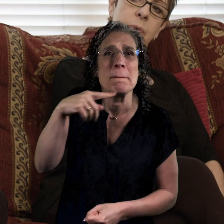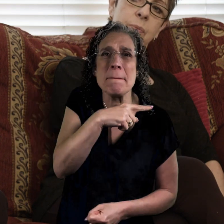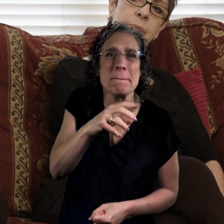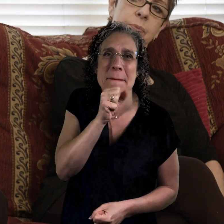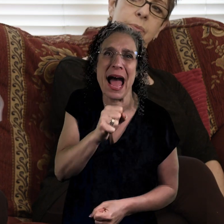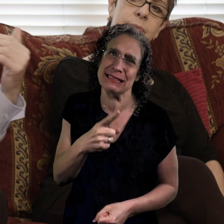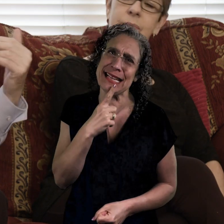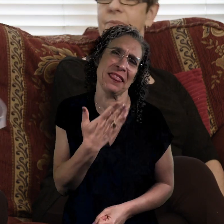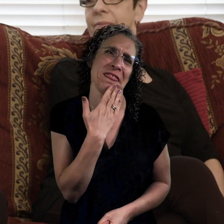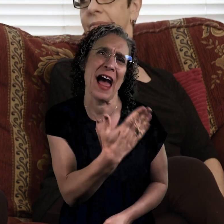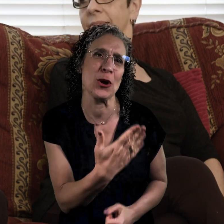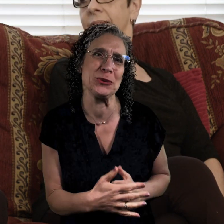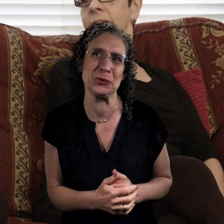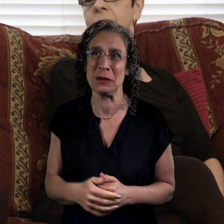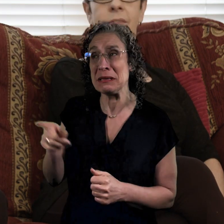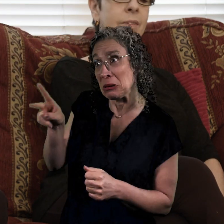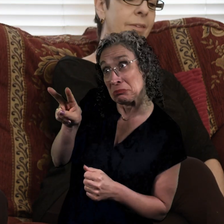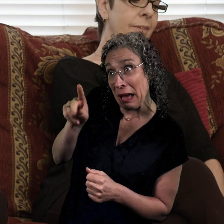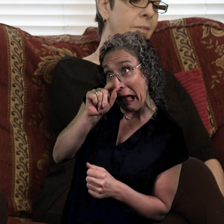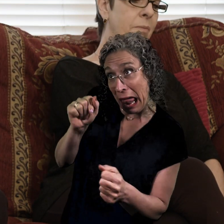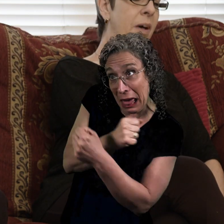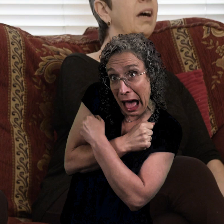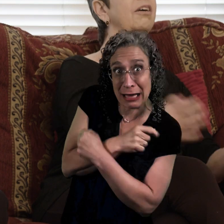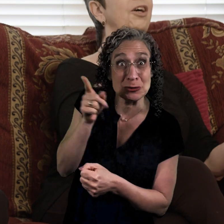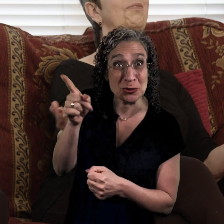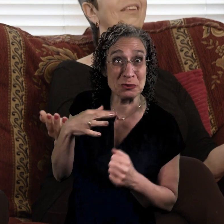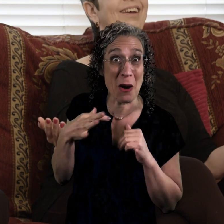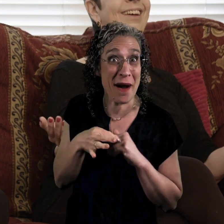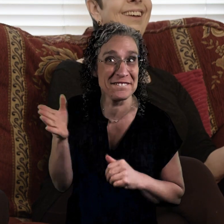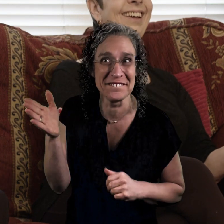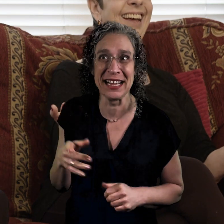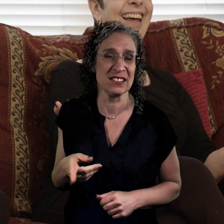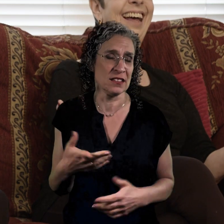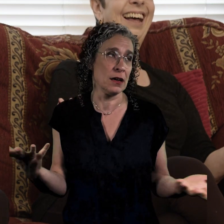you. He then looked at Vi like a baby and said, may I, didn't he? May I hug you?